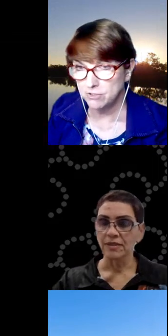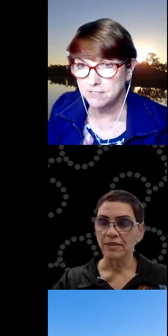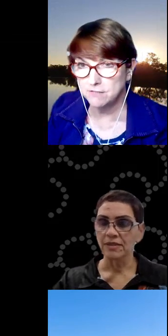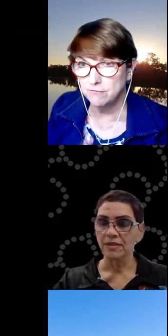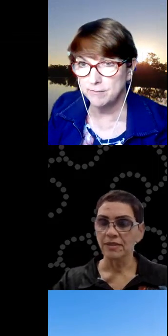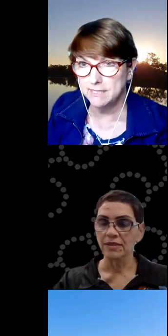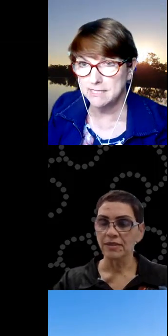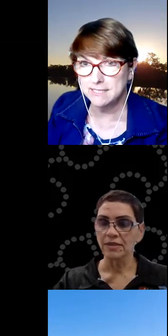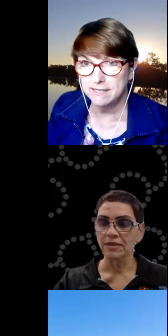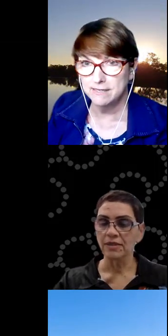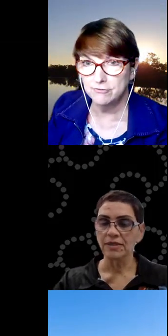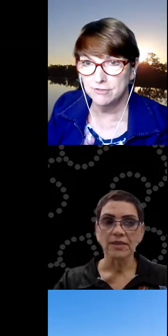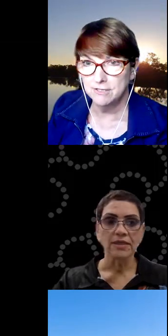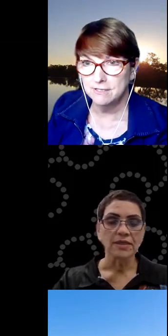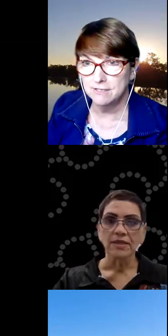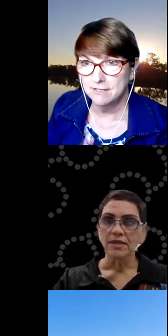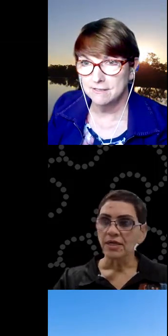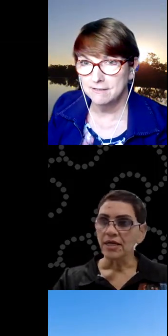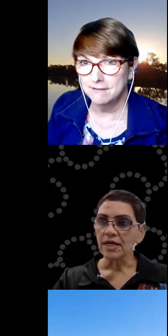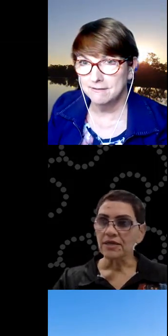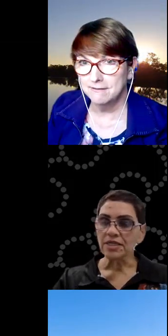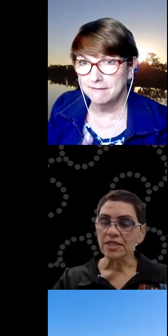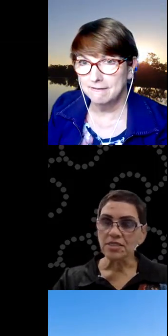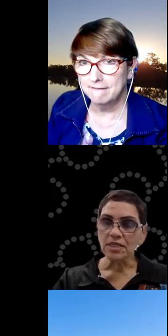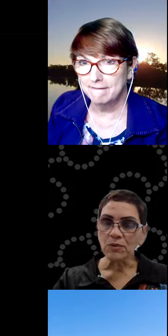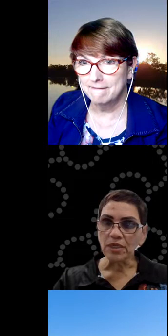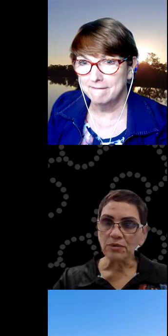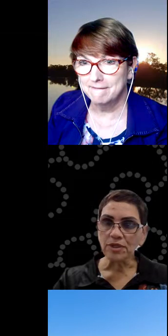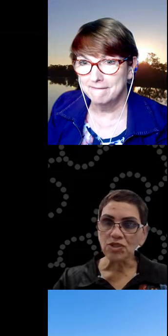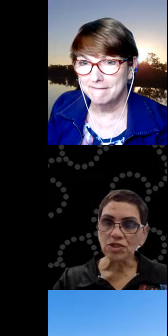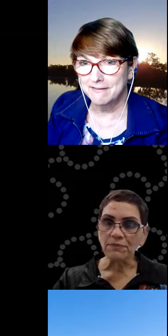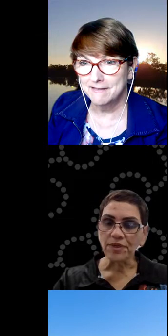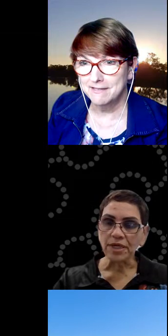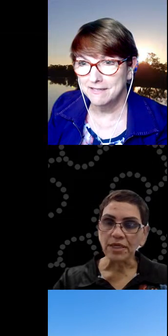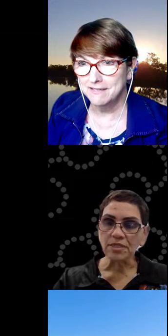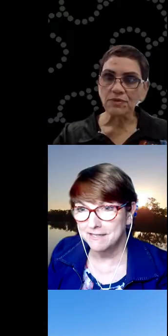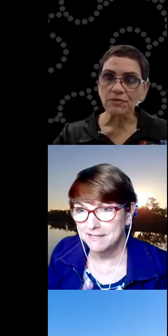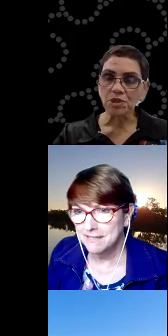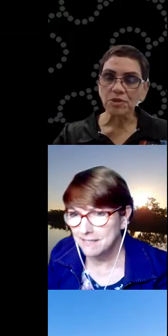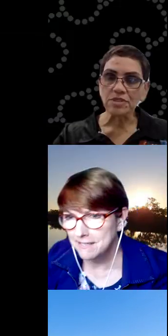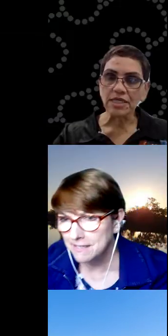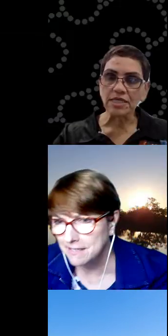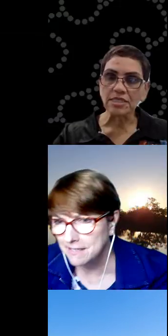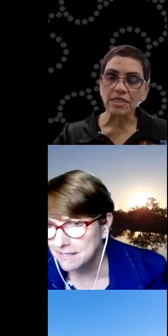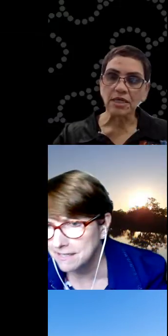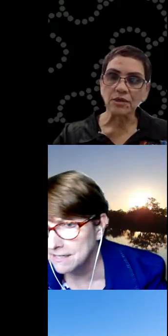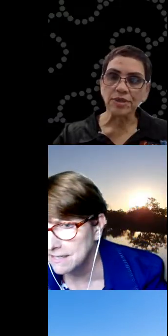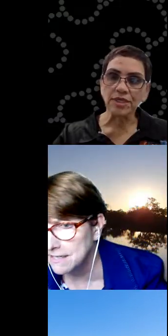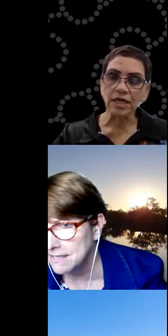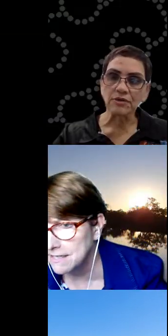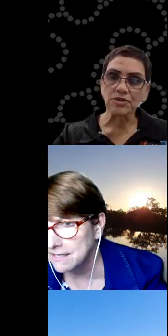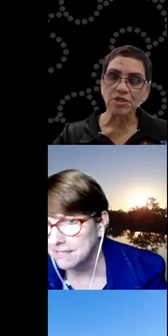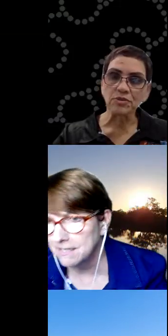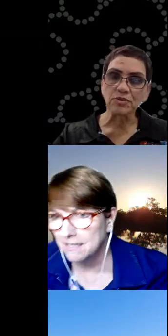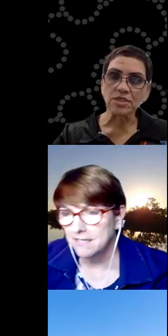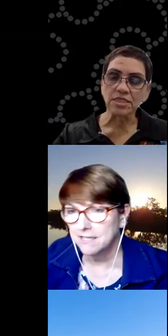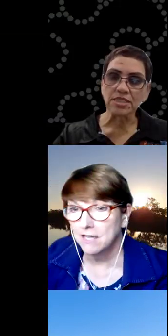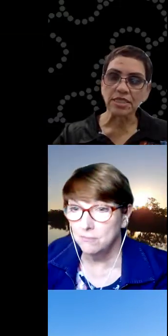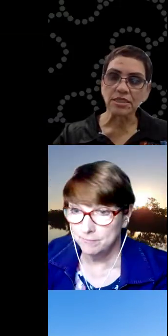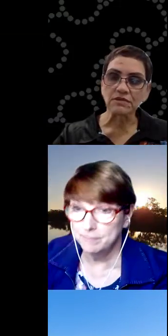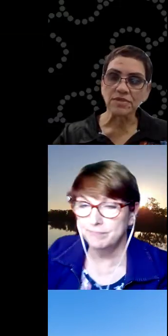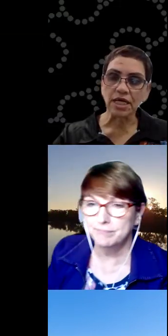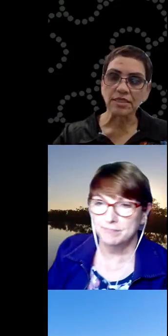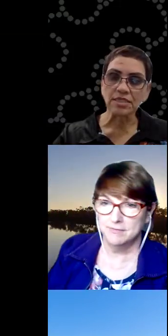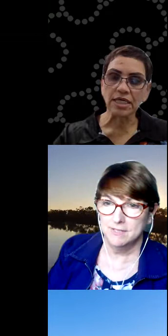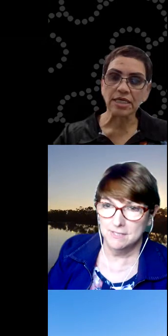hand? We've got just a few minutes left. Anna, I can see one question up there. So Ruby was asking, are we encouraging